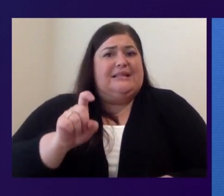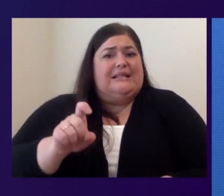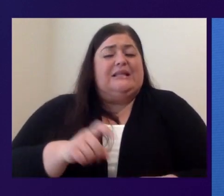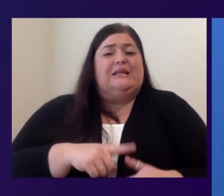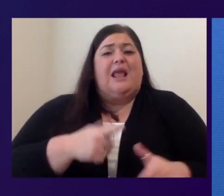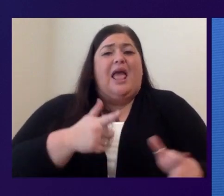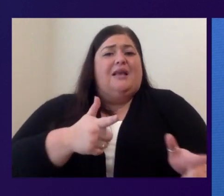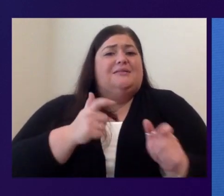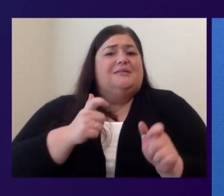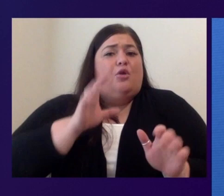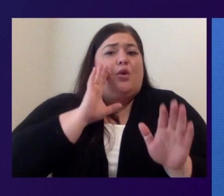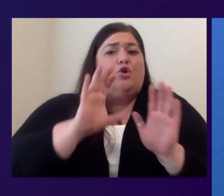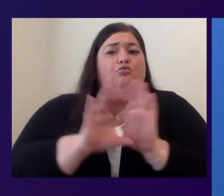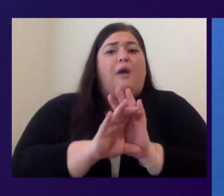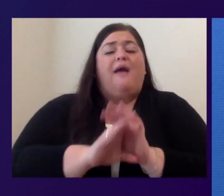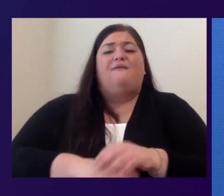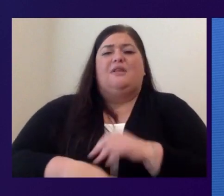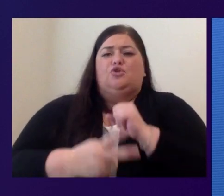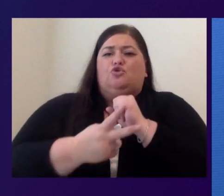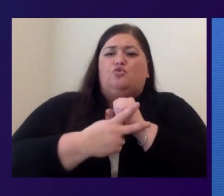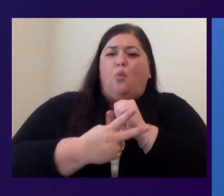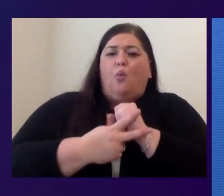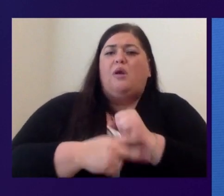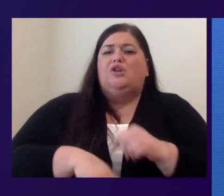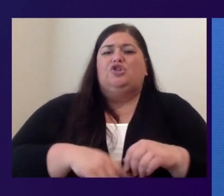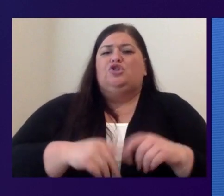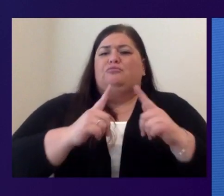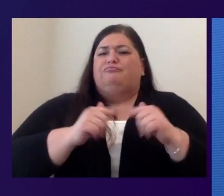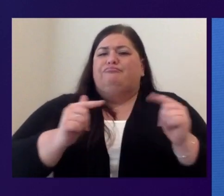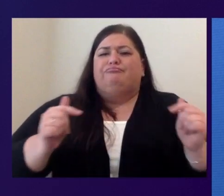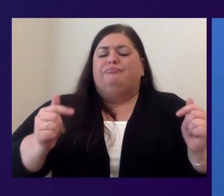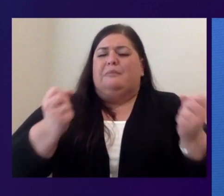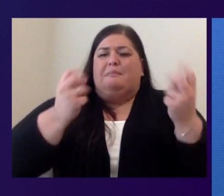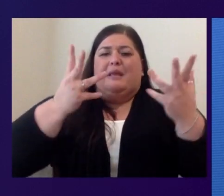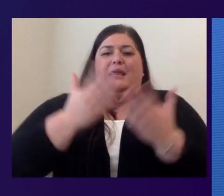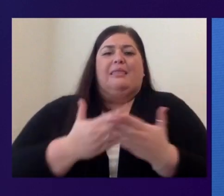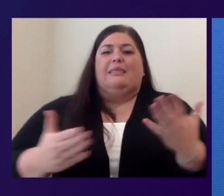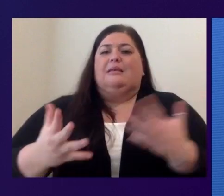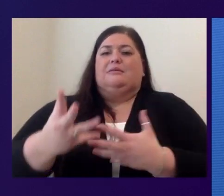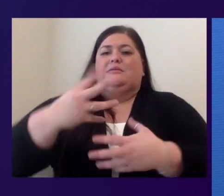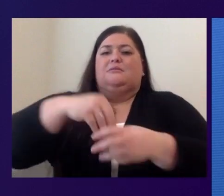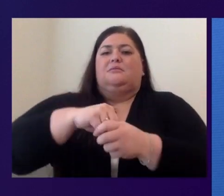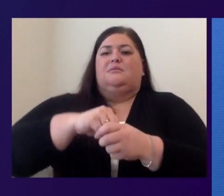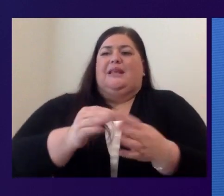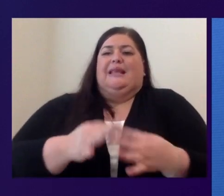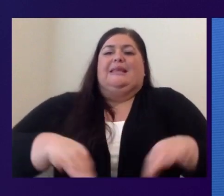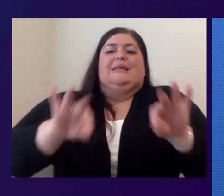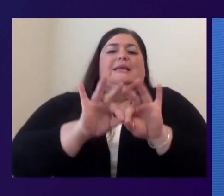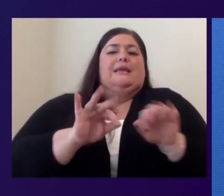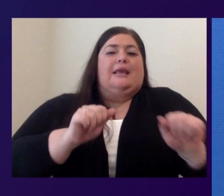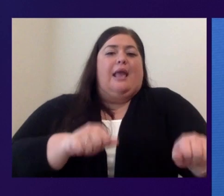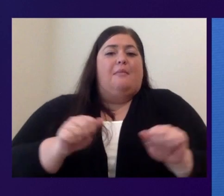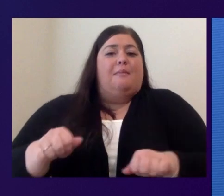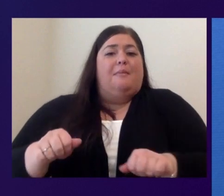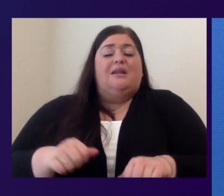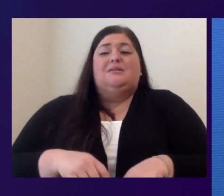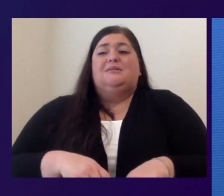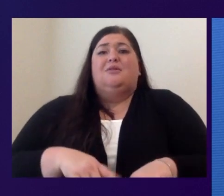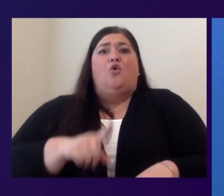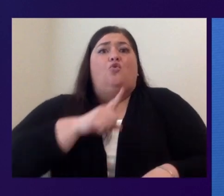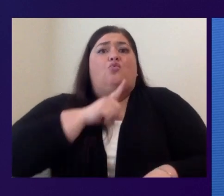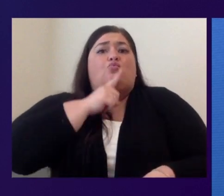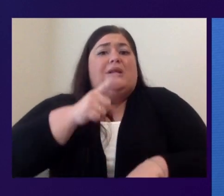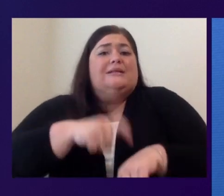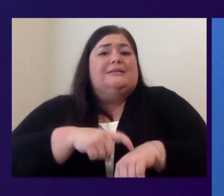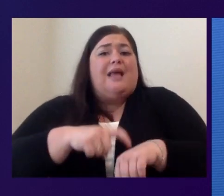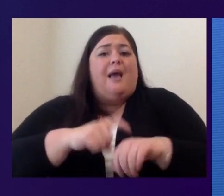performance computing, storage? Those are all factors that are around key capabilities. Beyond that, real-time communications, as we heard about in